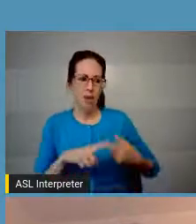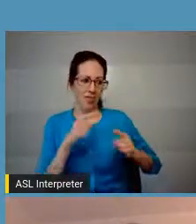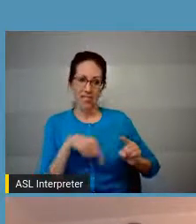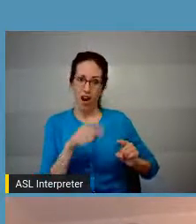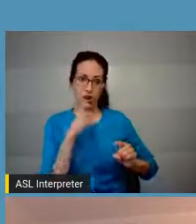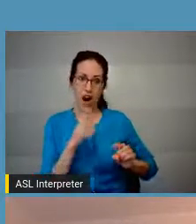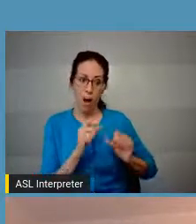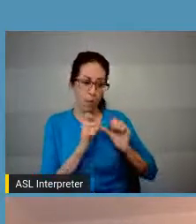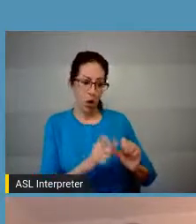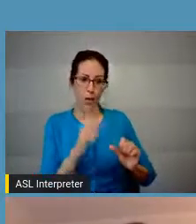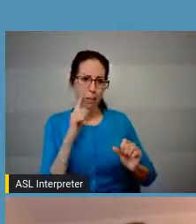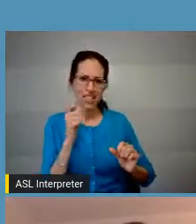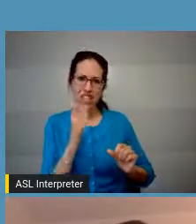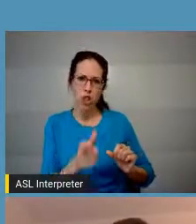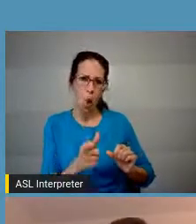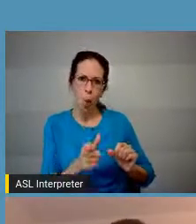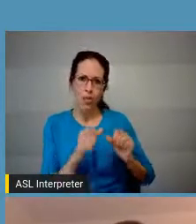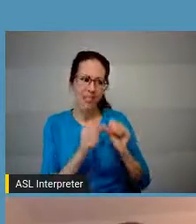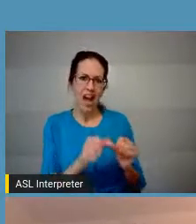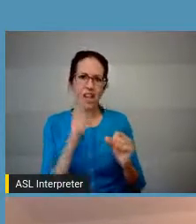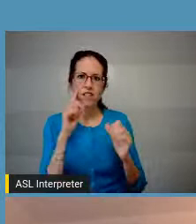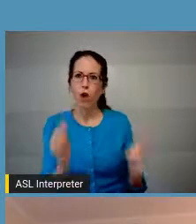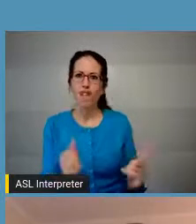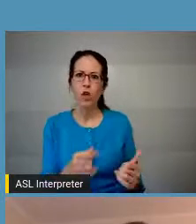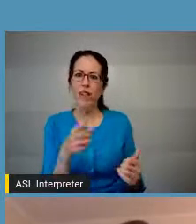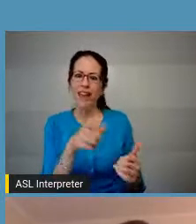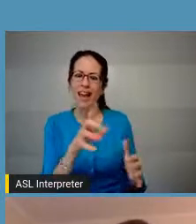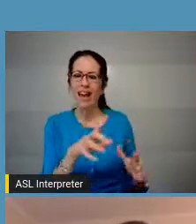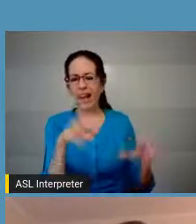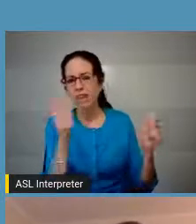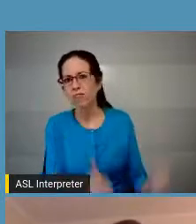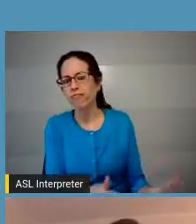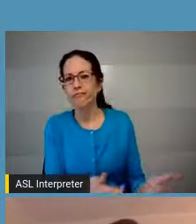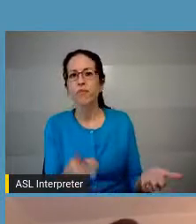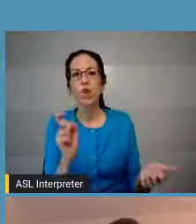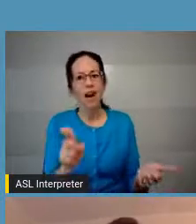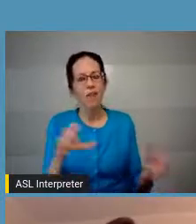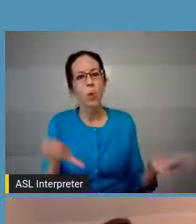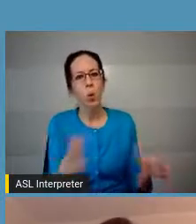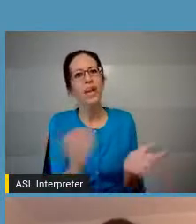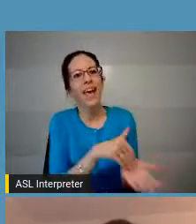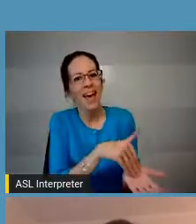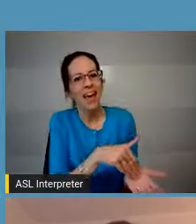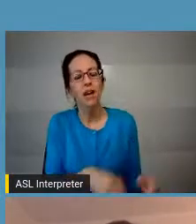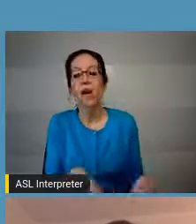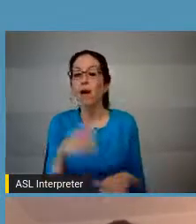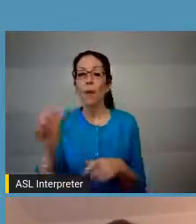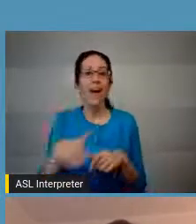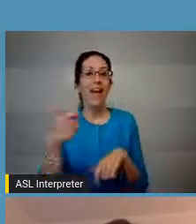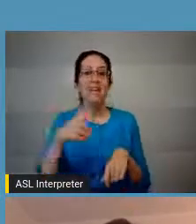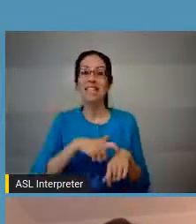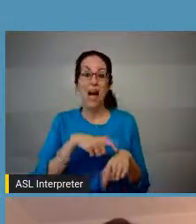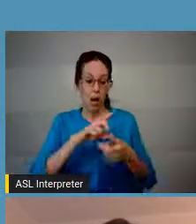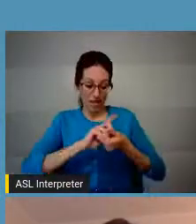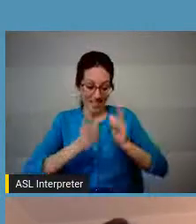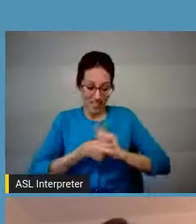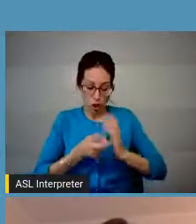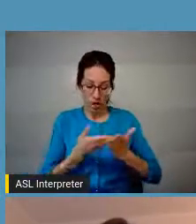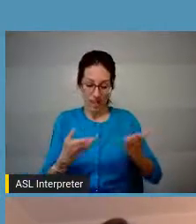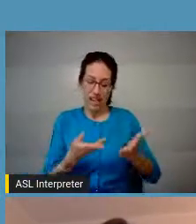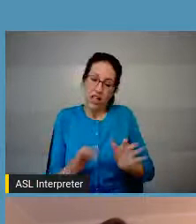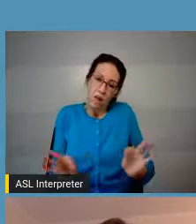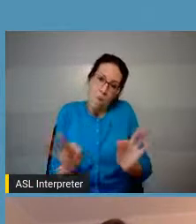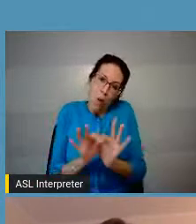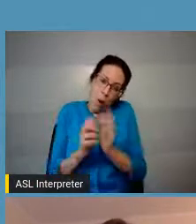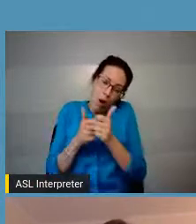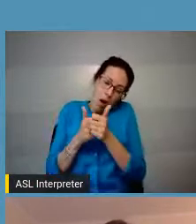last forever. They age out. You have to do them again. So anytime you digitize things, you are trying to do them to such a high standard